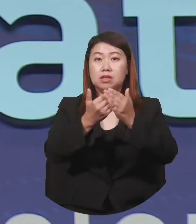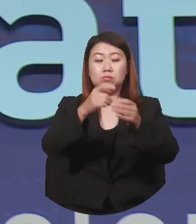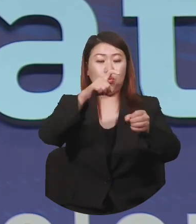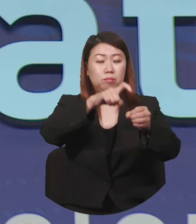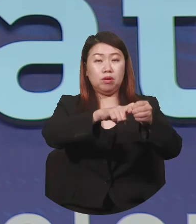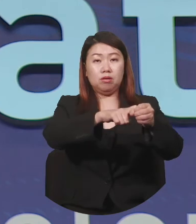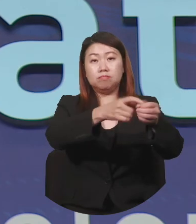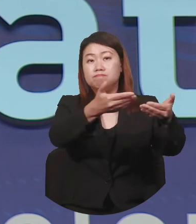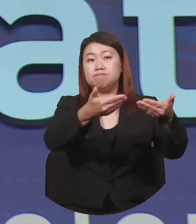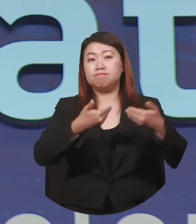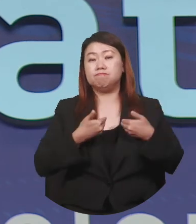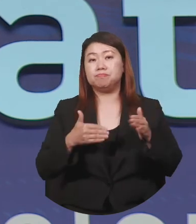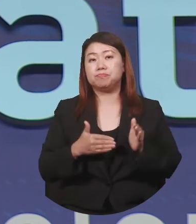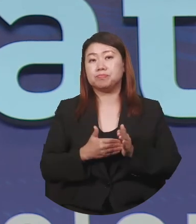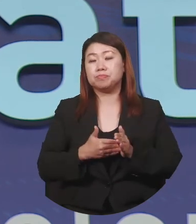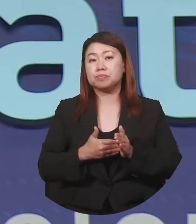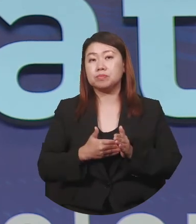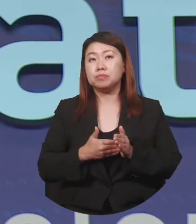world.